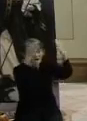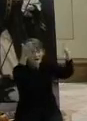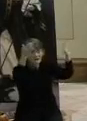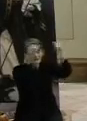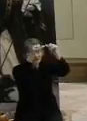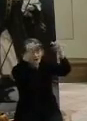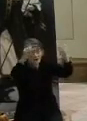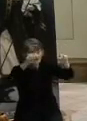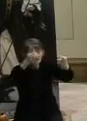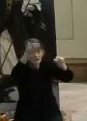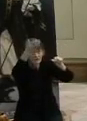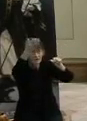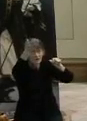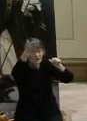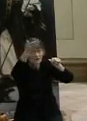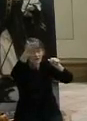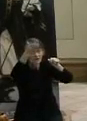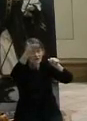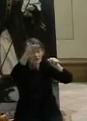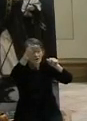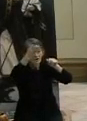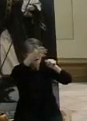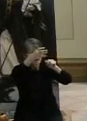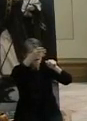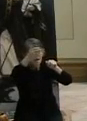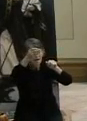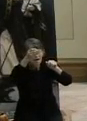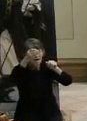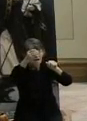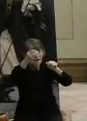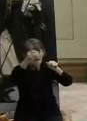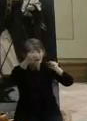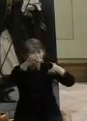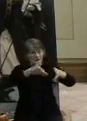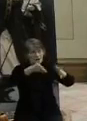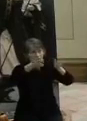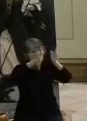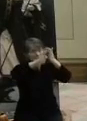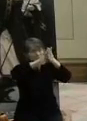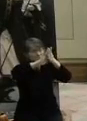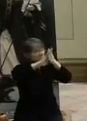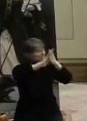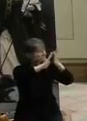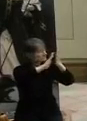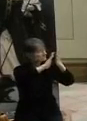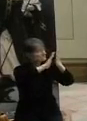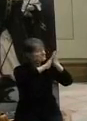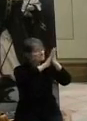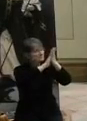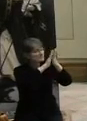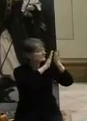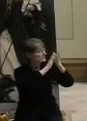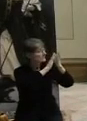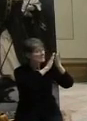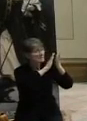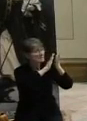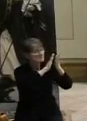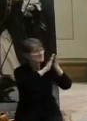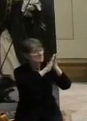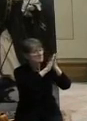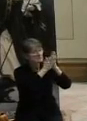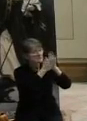on high in the sight of your divine majesty, so that all of us who through this participation at the